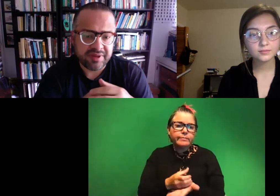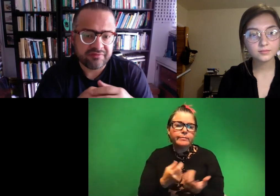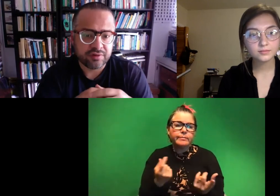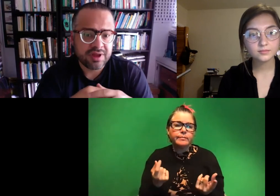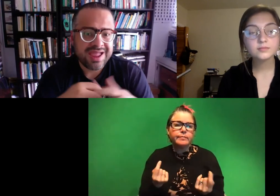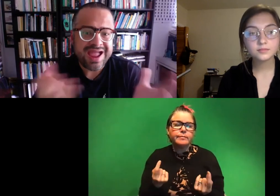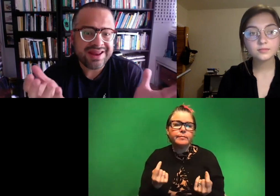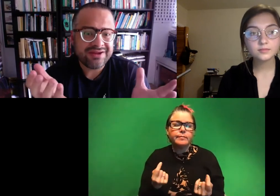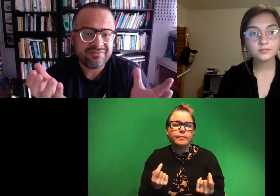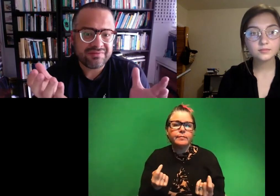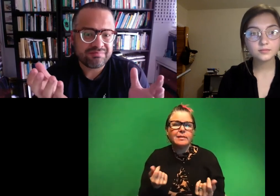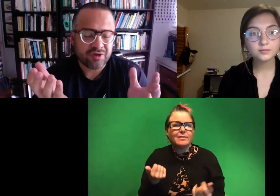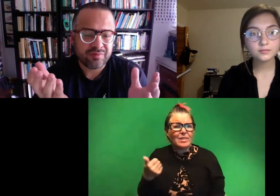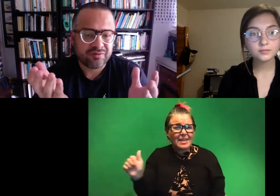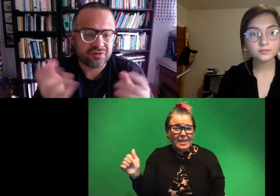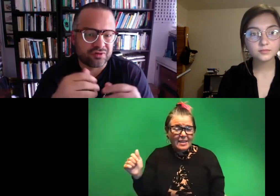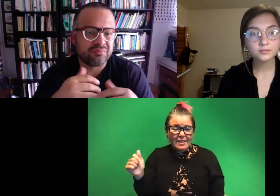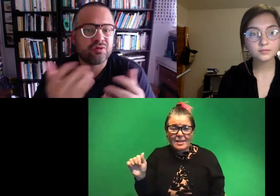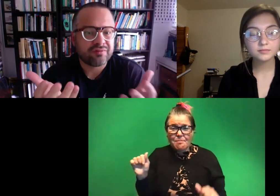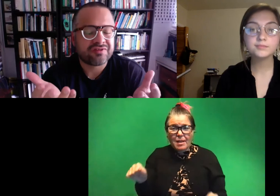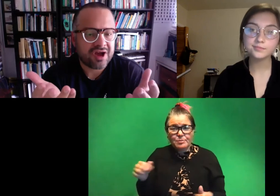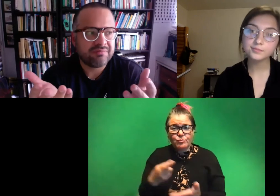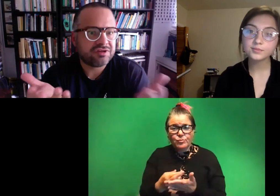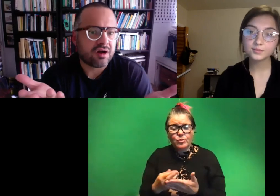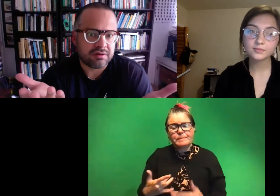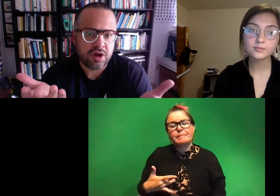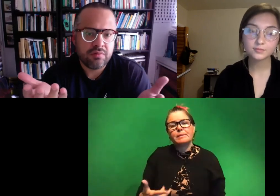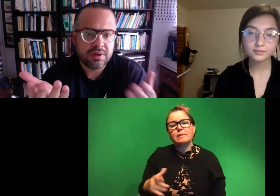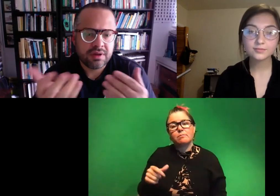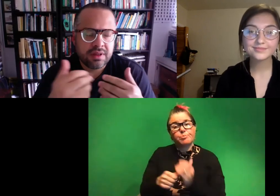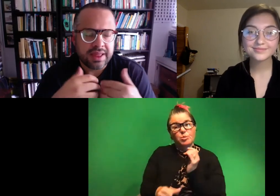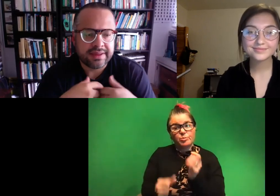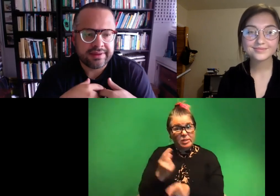of the pitfall any possible resource. Most of the time, dung. No,